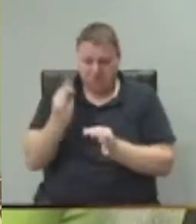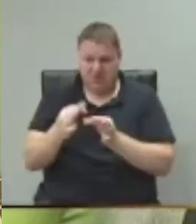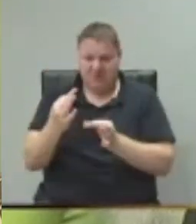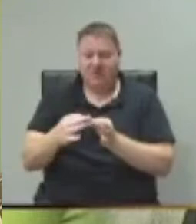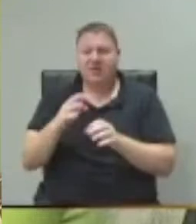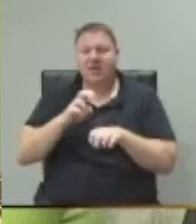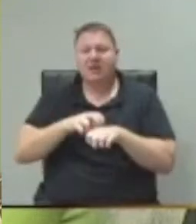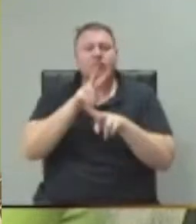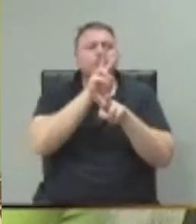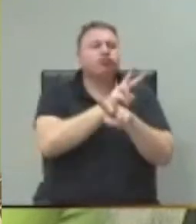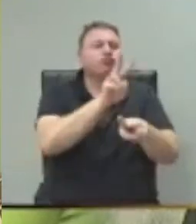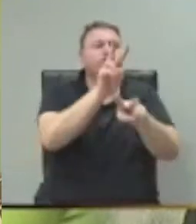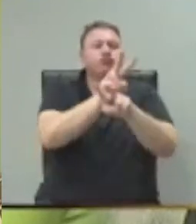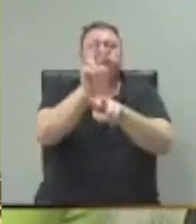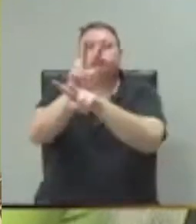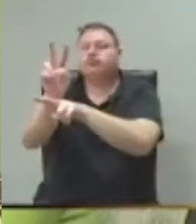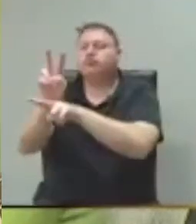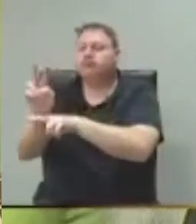do oversight on